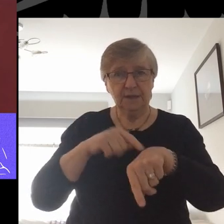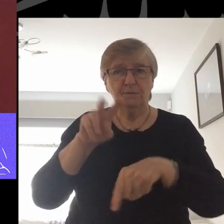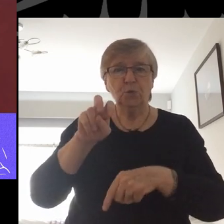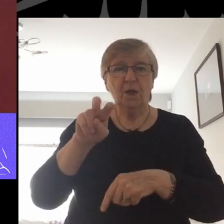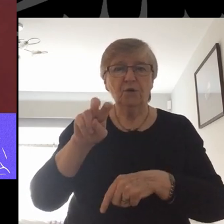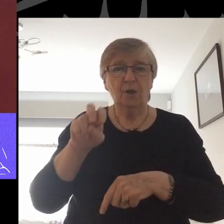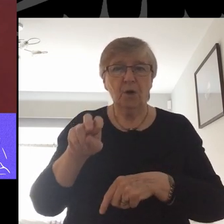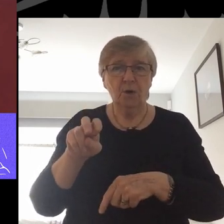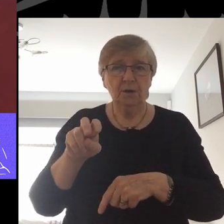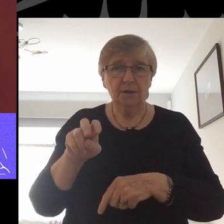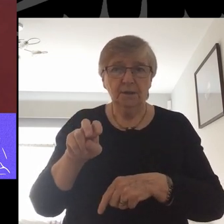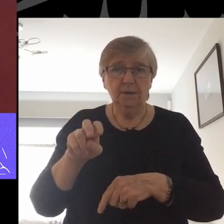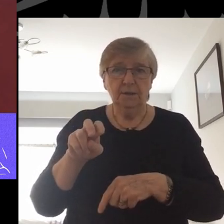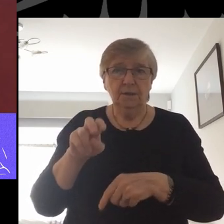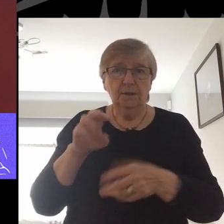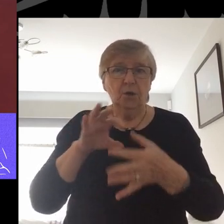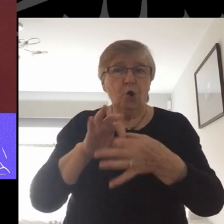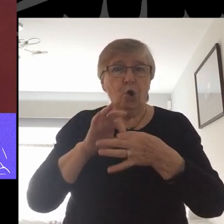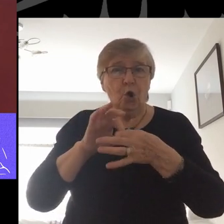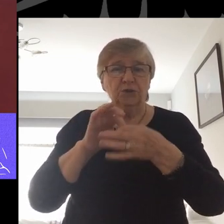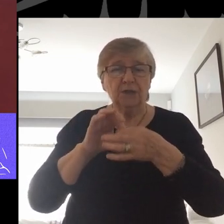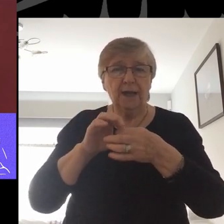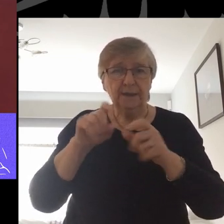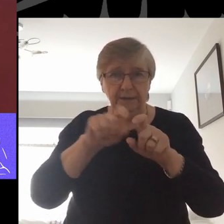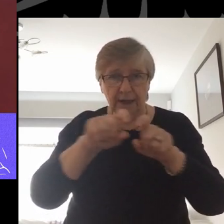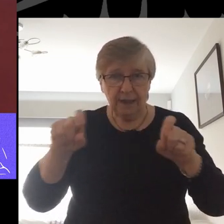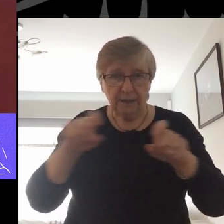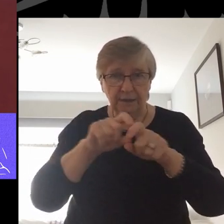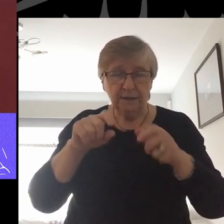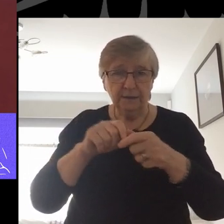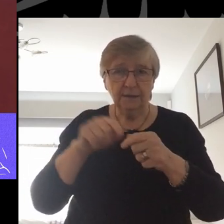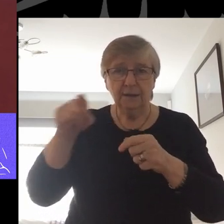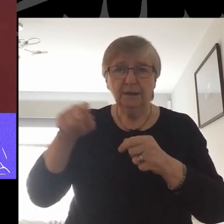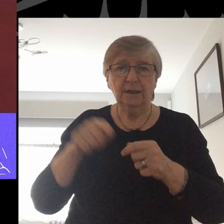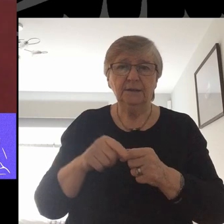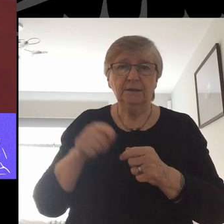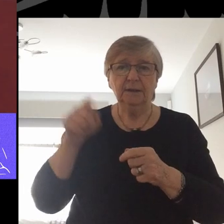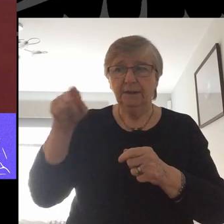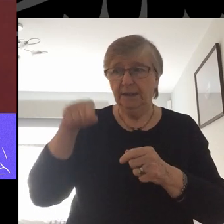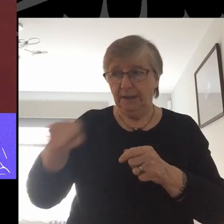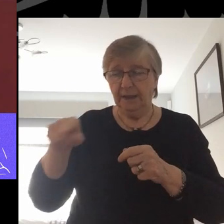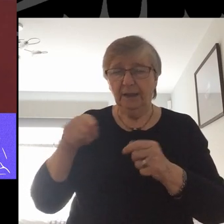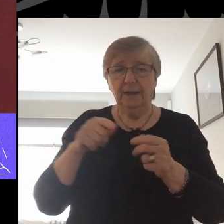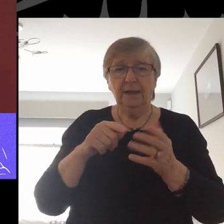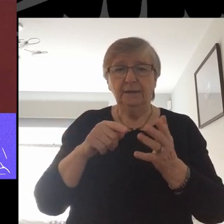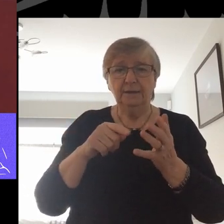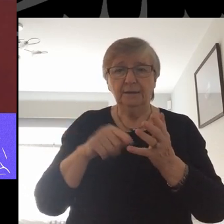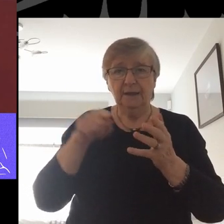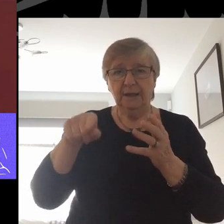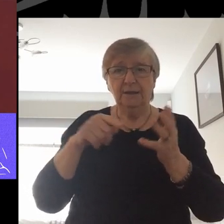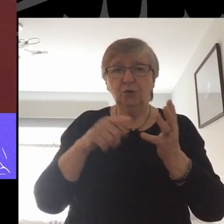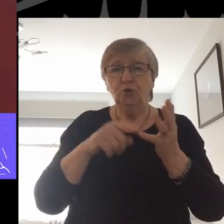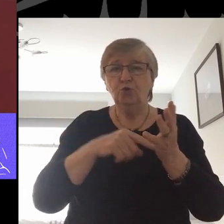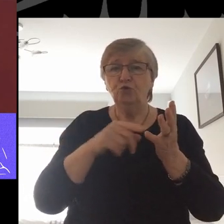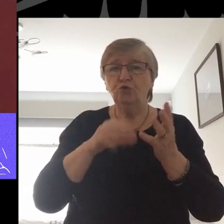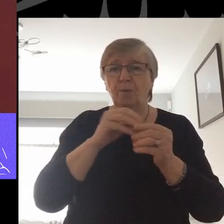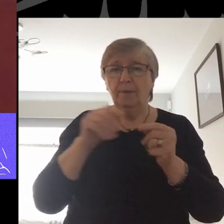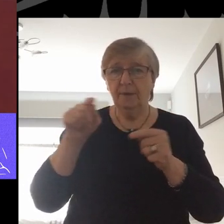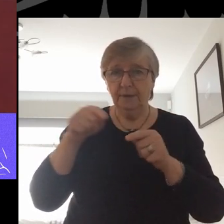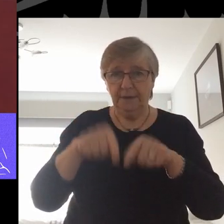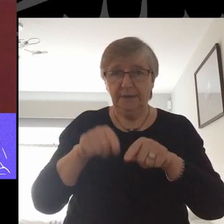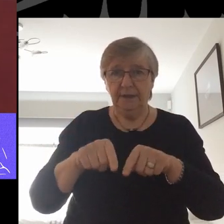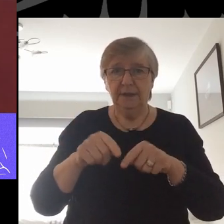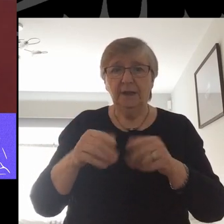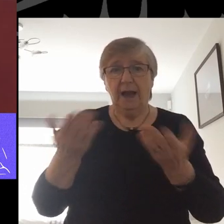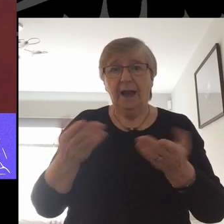The contact link for that is in the YouTube details beneath the recording of this, and also it's been on